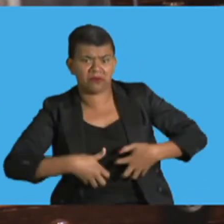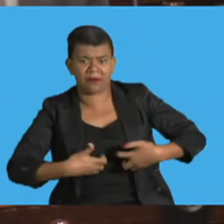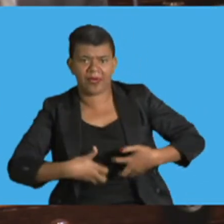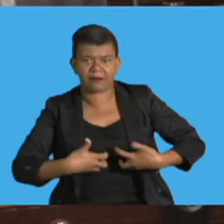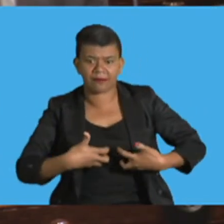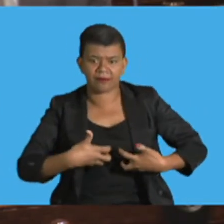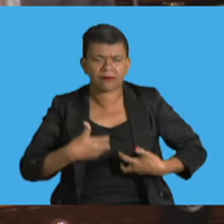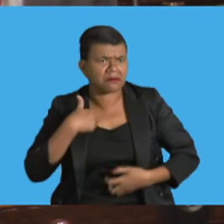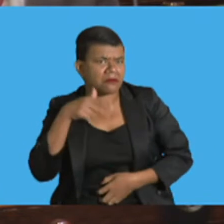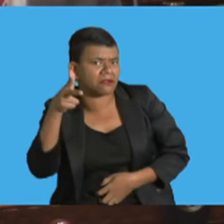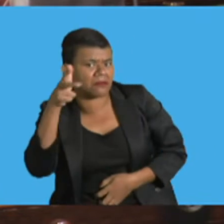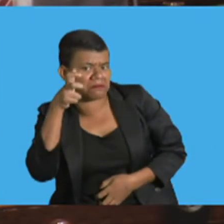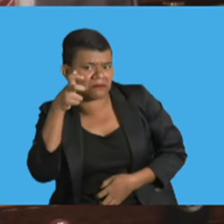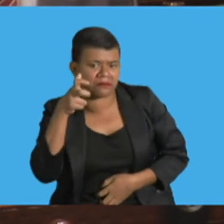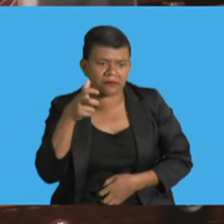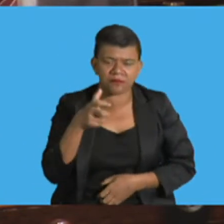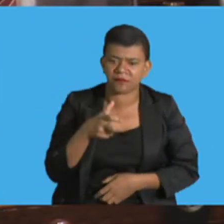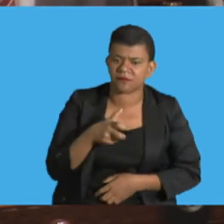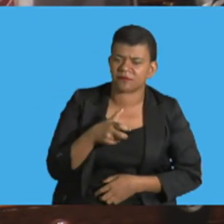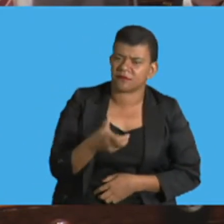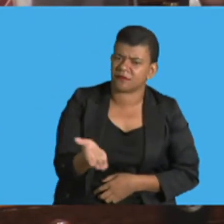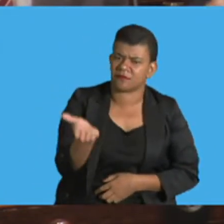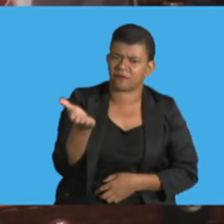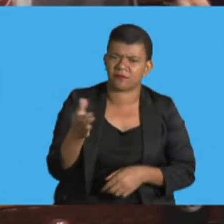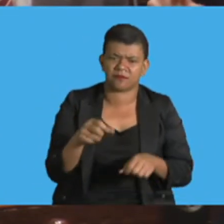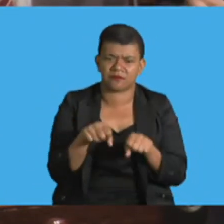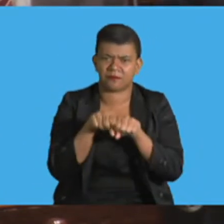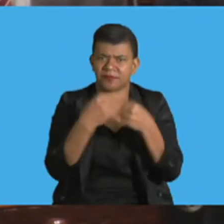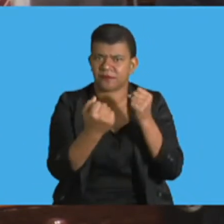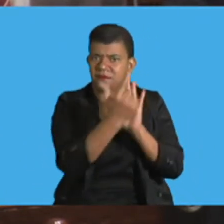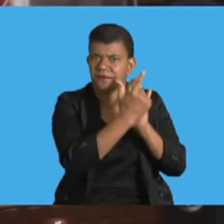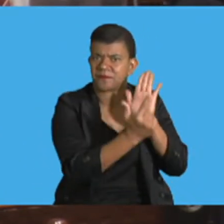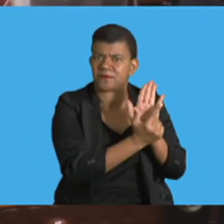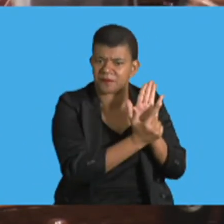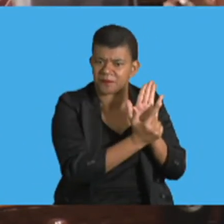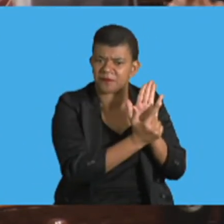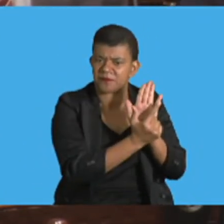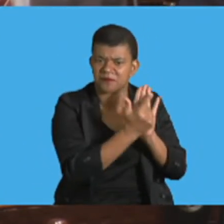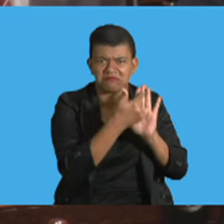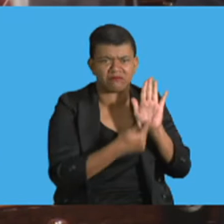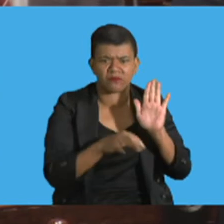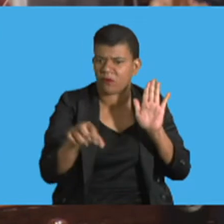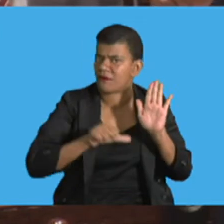within FRCS Act. Completely complicit in doing that, because he